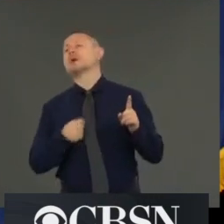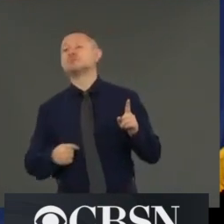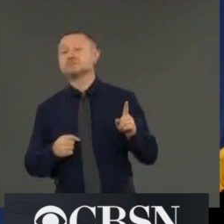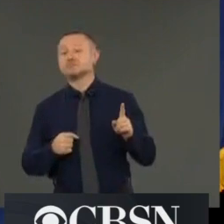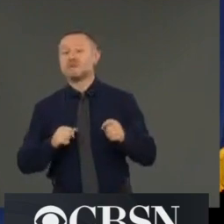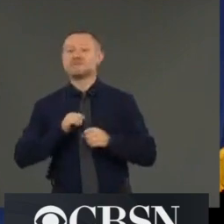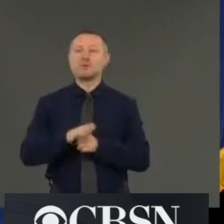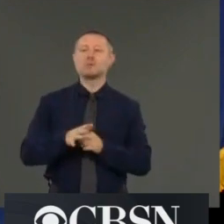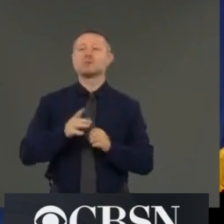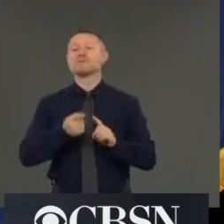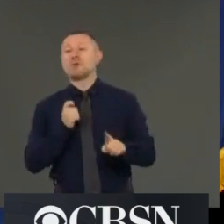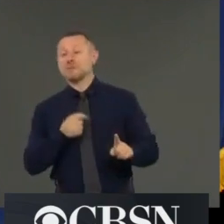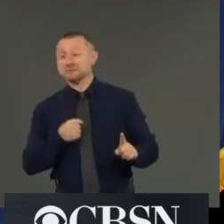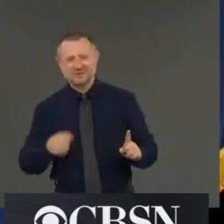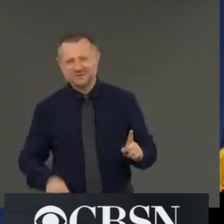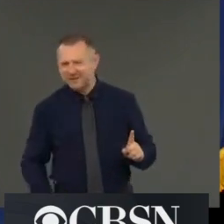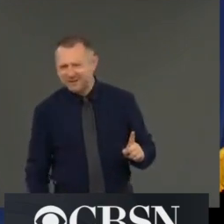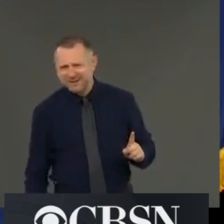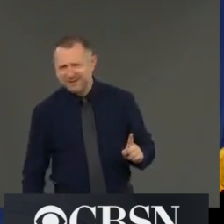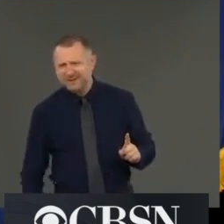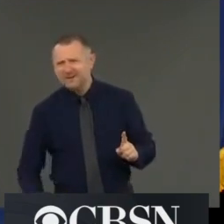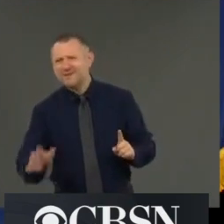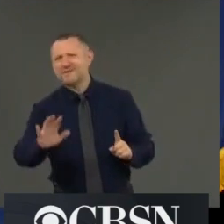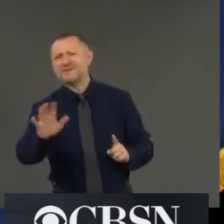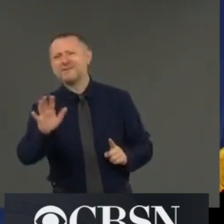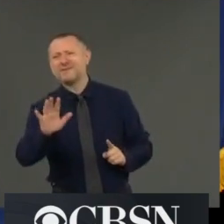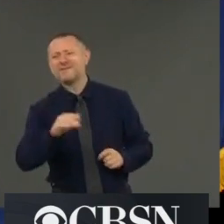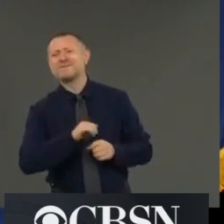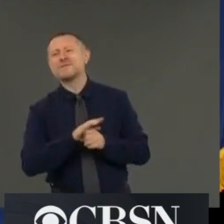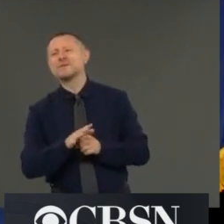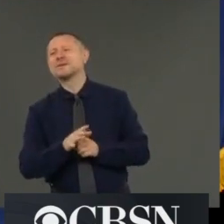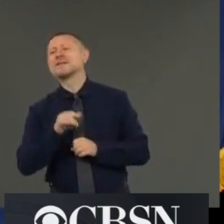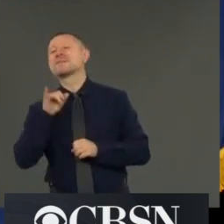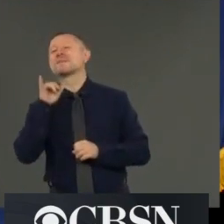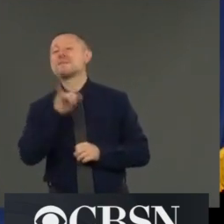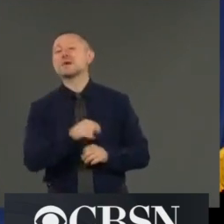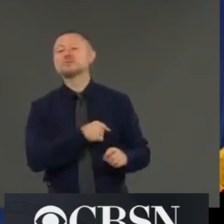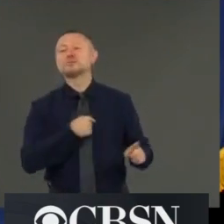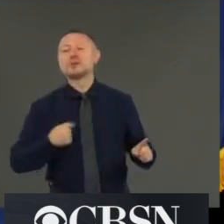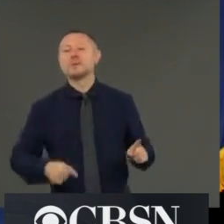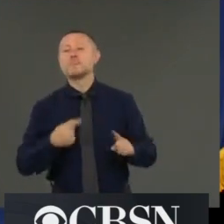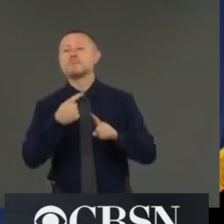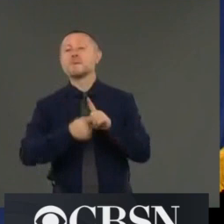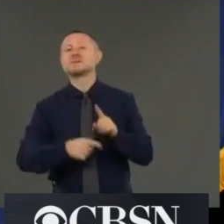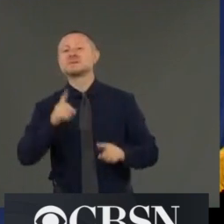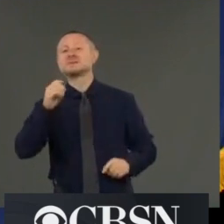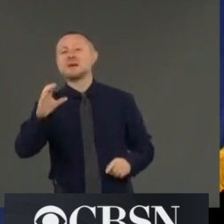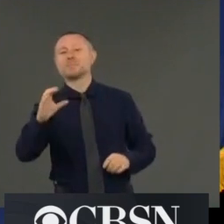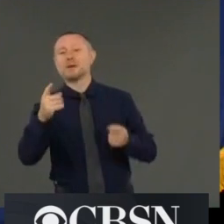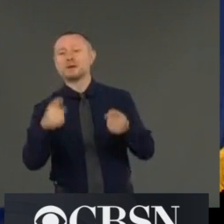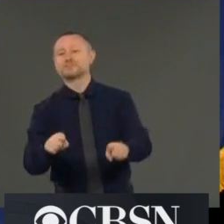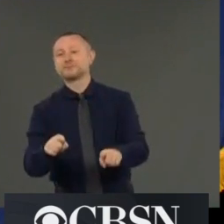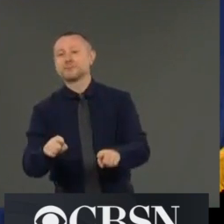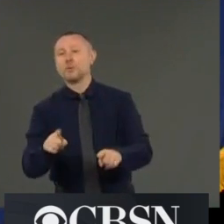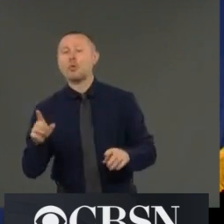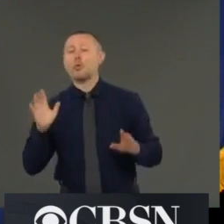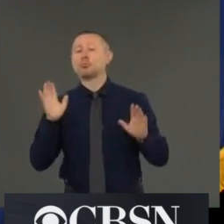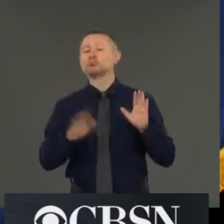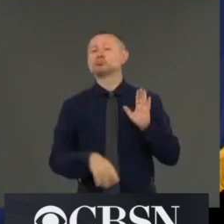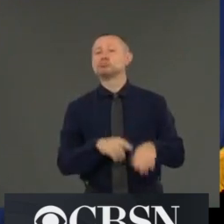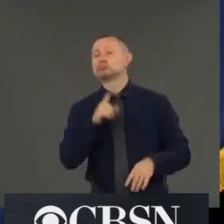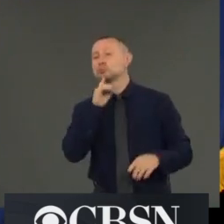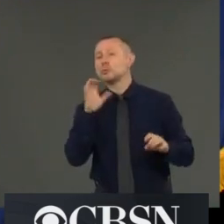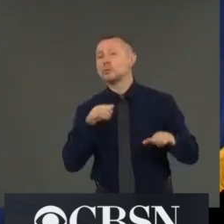China. The virus was in China in December. They don't take action until